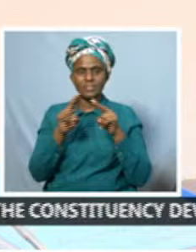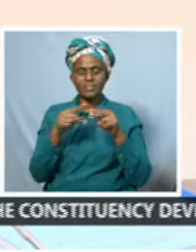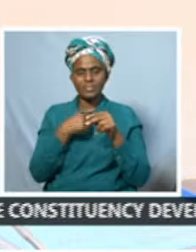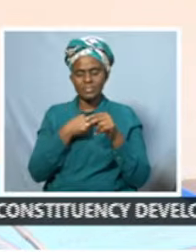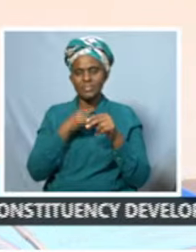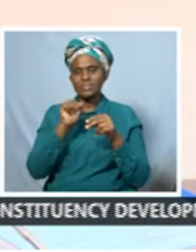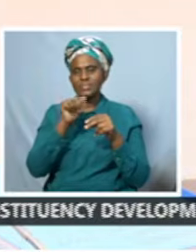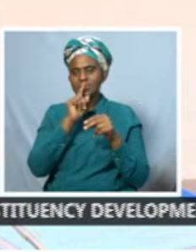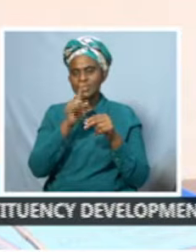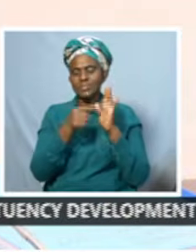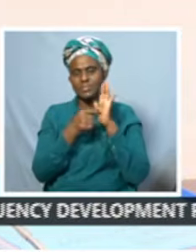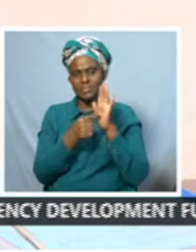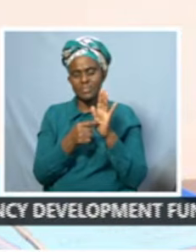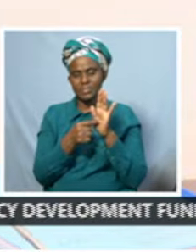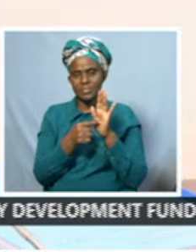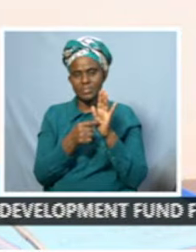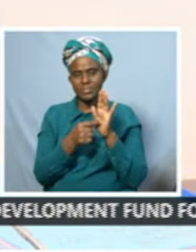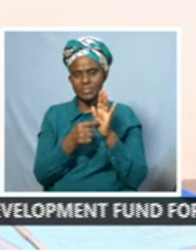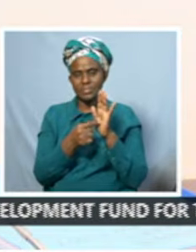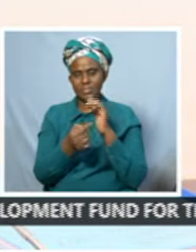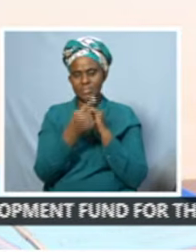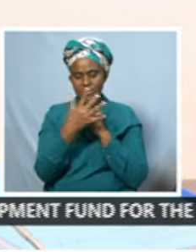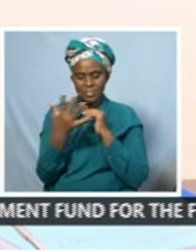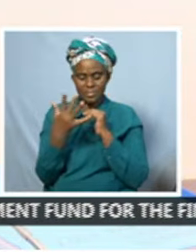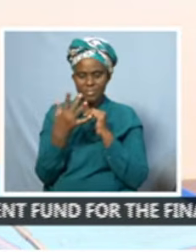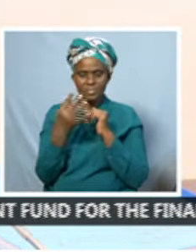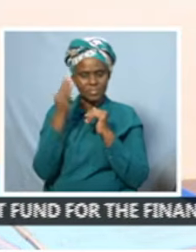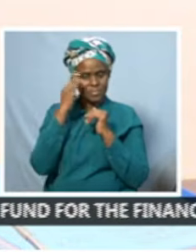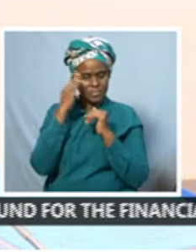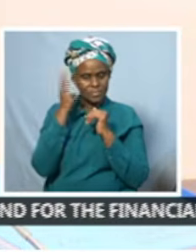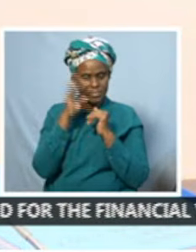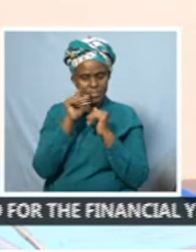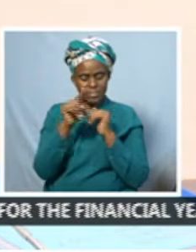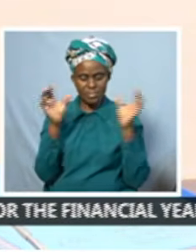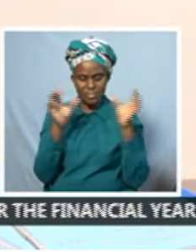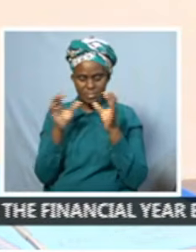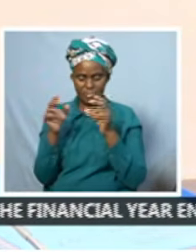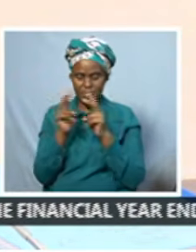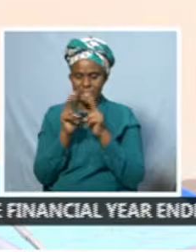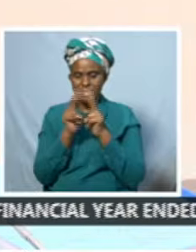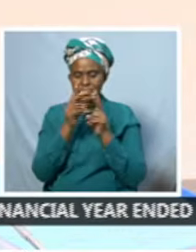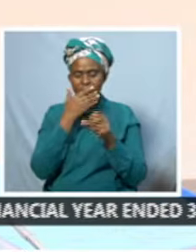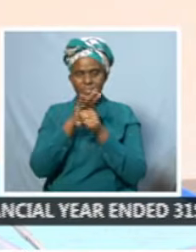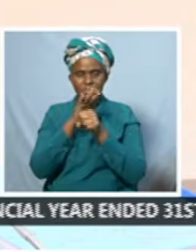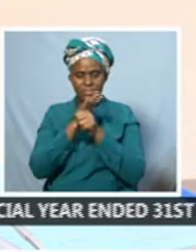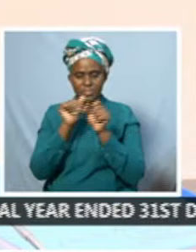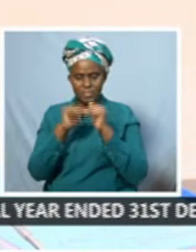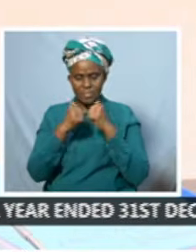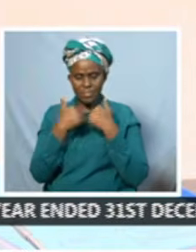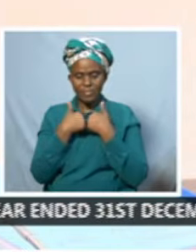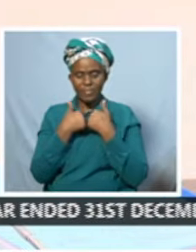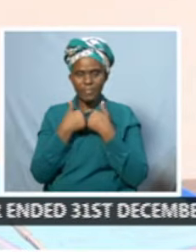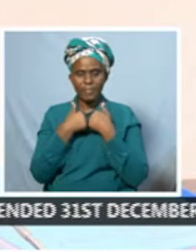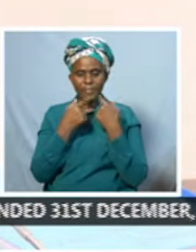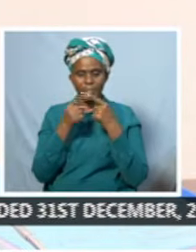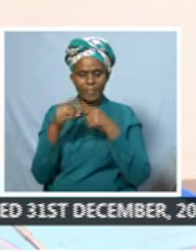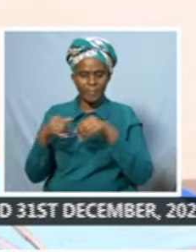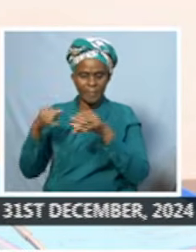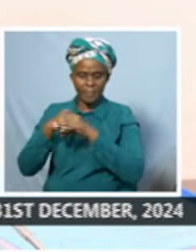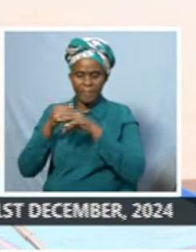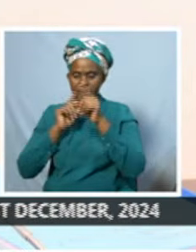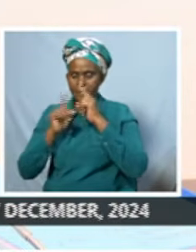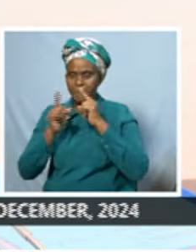must indicate that one thing that you must know is that the council is very committed, and we have had several